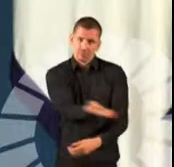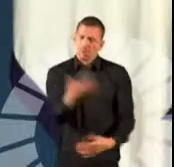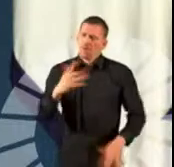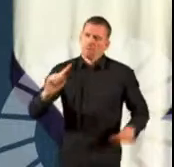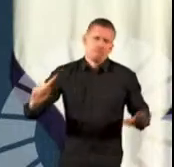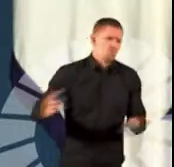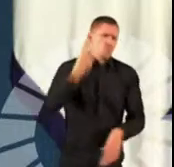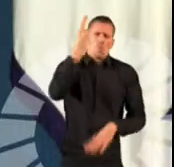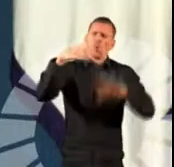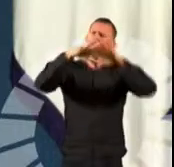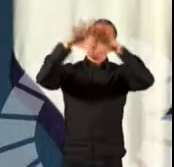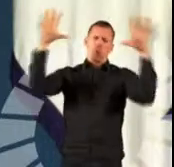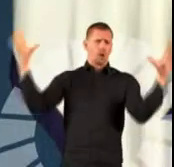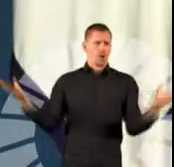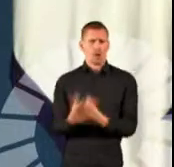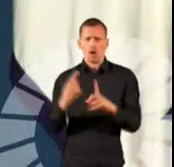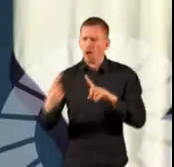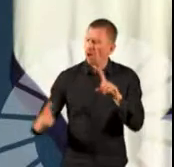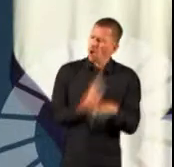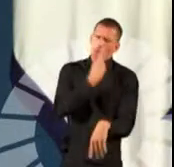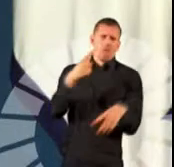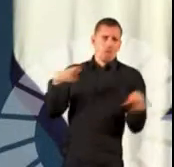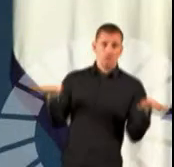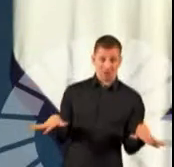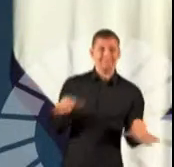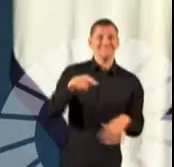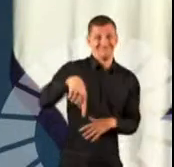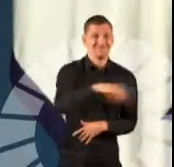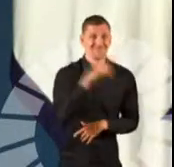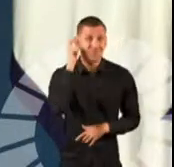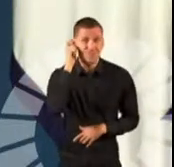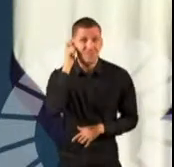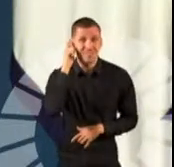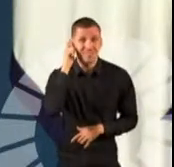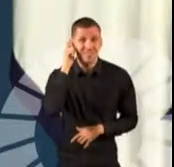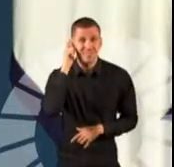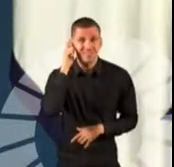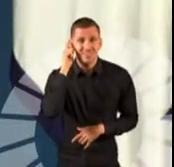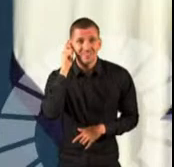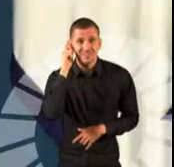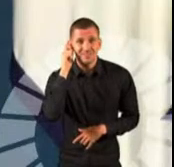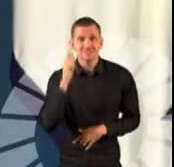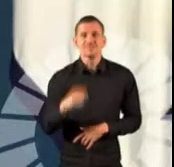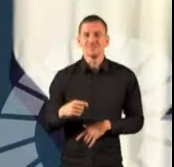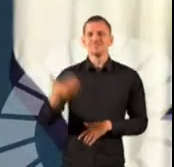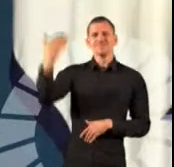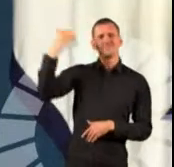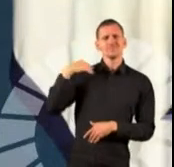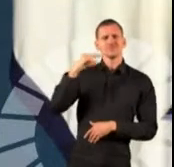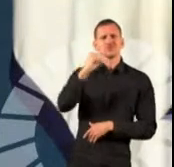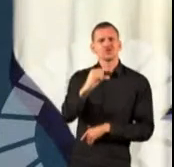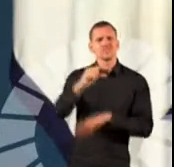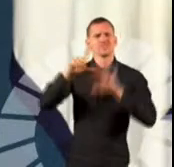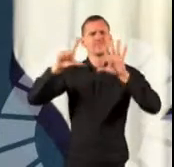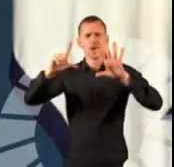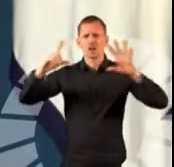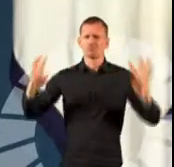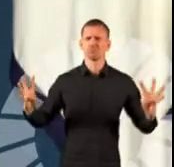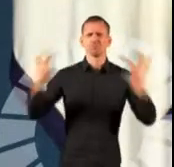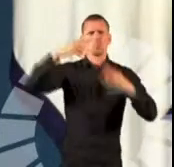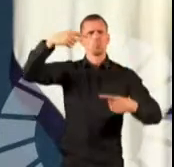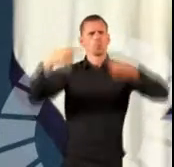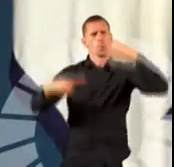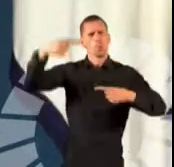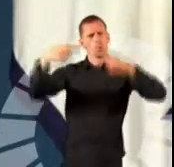ago, world leaders pledged to unite against the threat of autocracy. World leaders